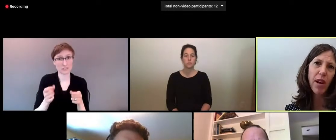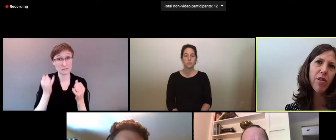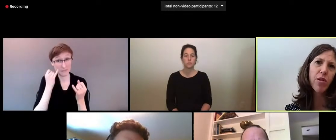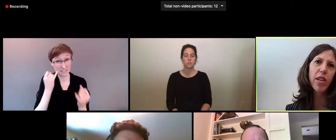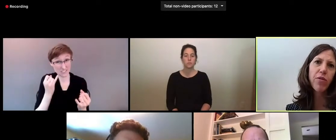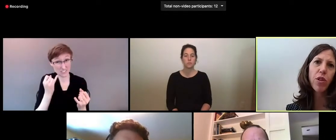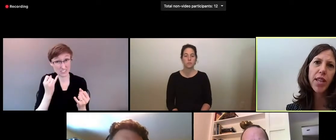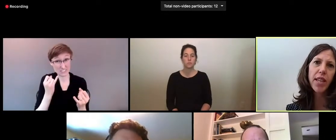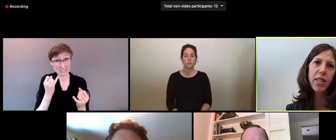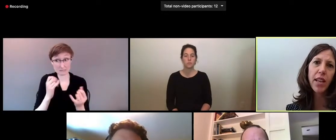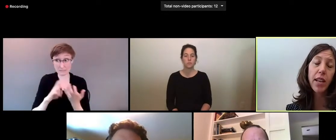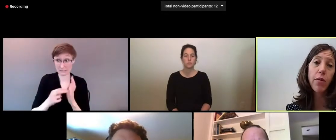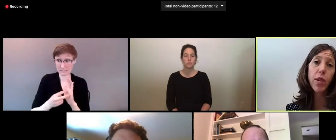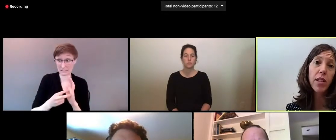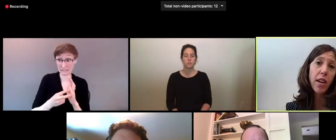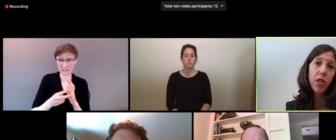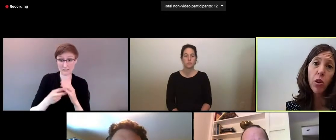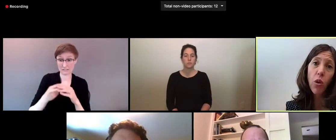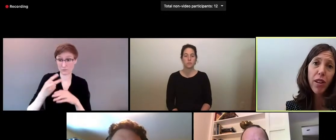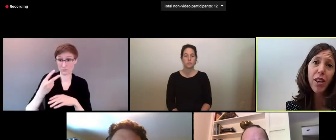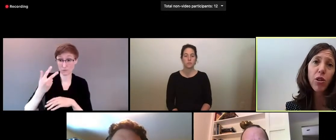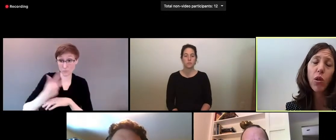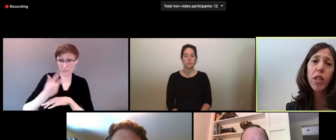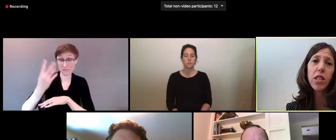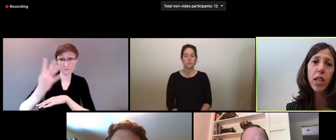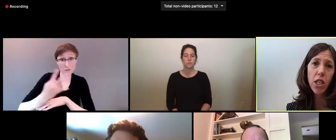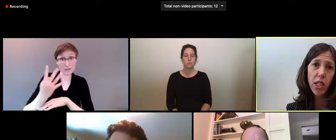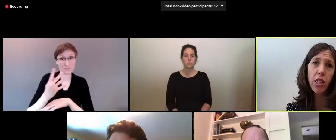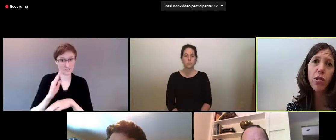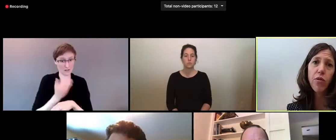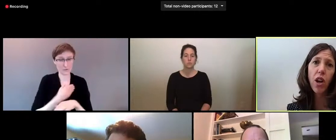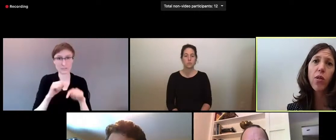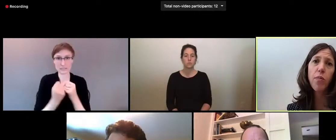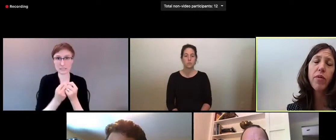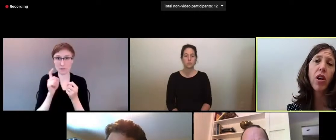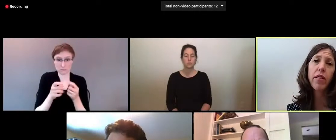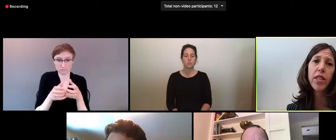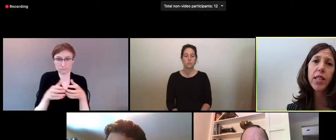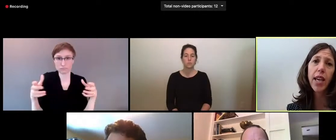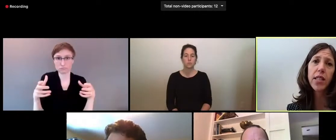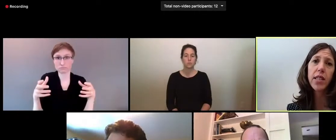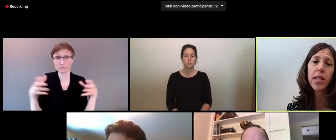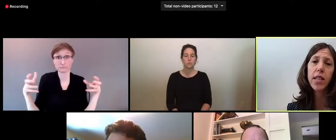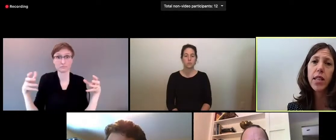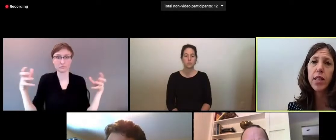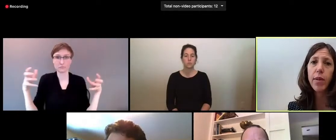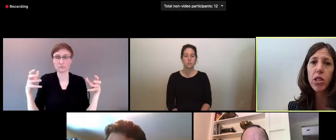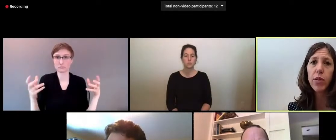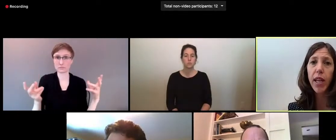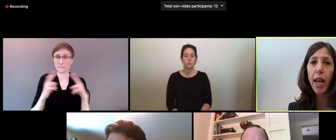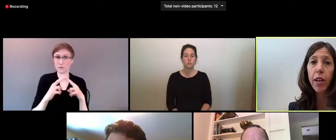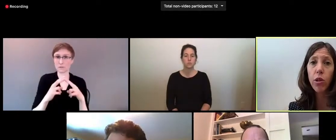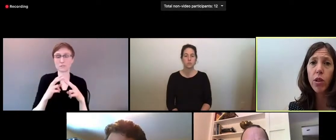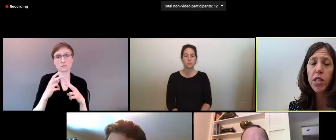double our team every 3 to 4 days? And that's our goal. Like, our goal is to continue the follow-up of all of these cases as much as we can and grow our